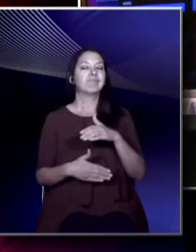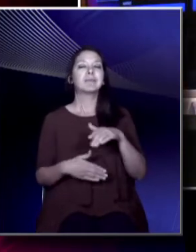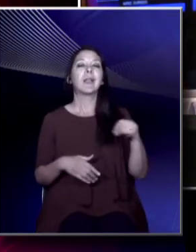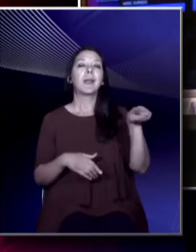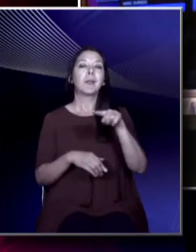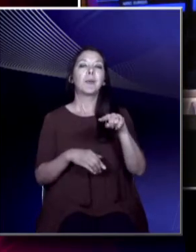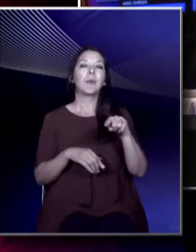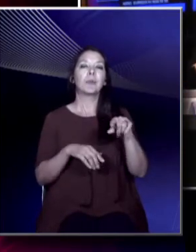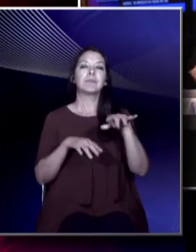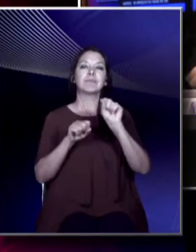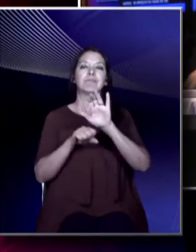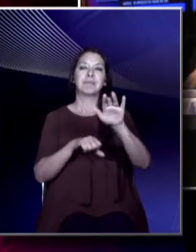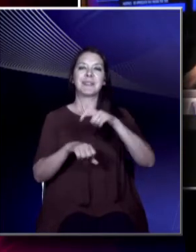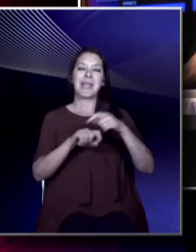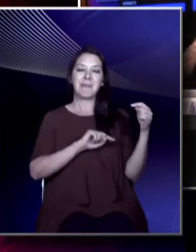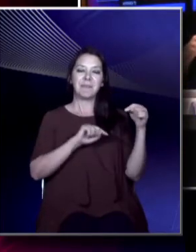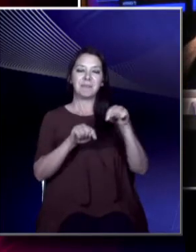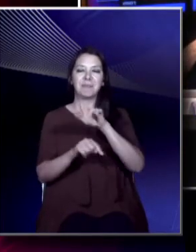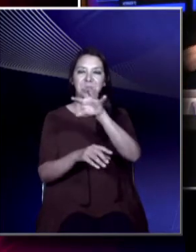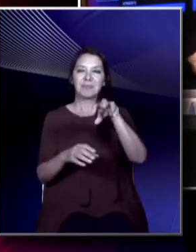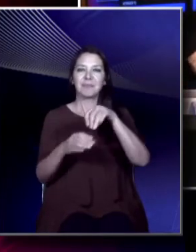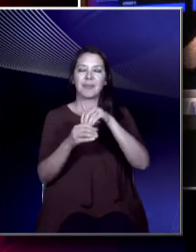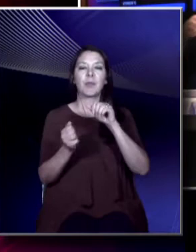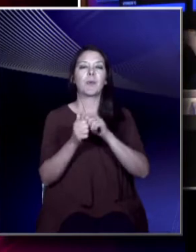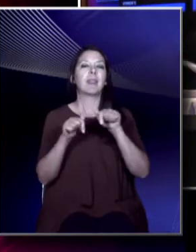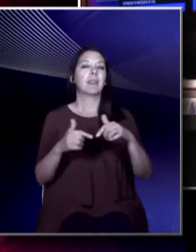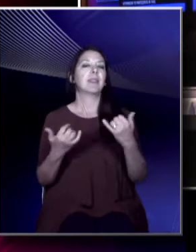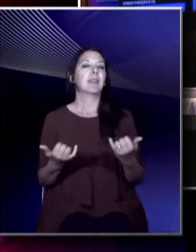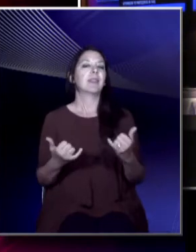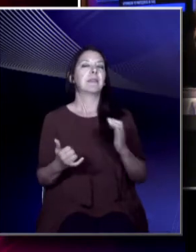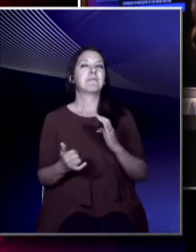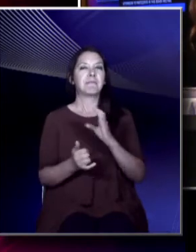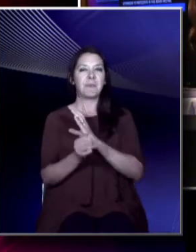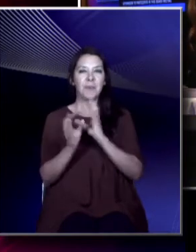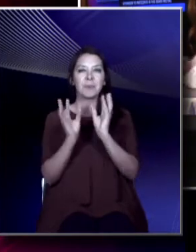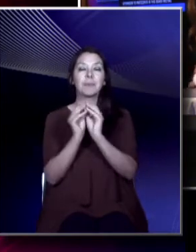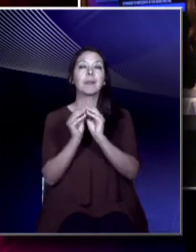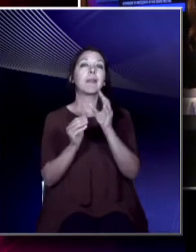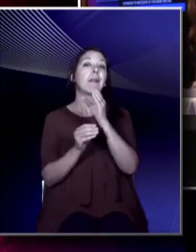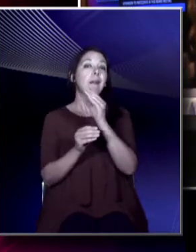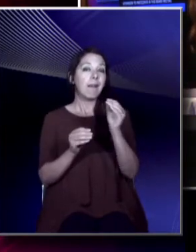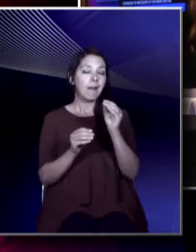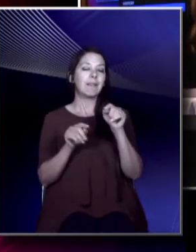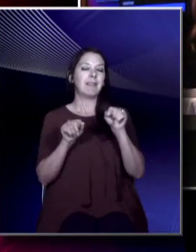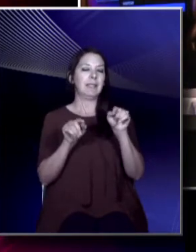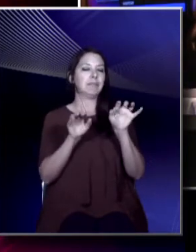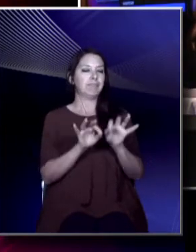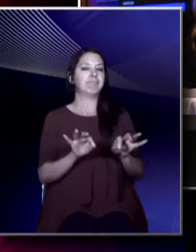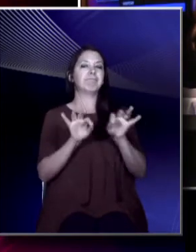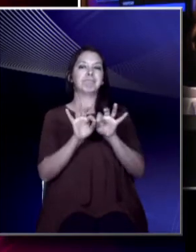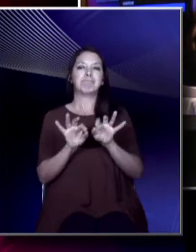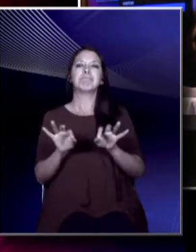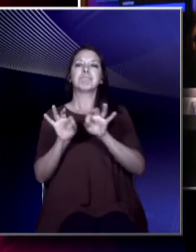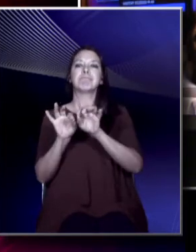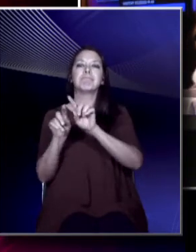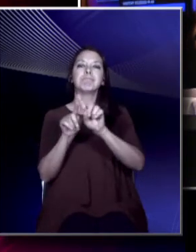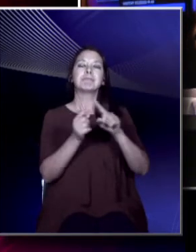this afternoon to participate in this board meeting and the significant discussions we are having.